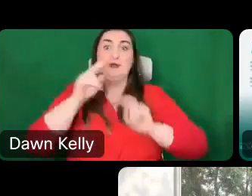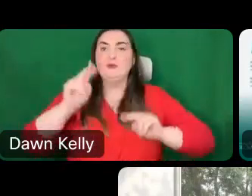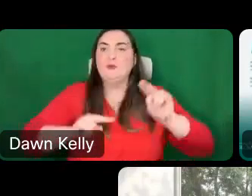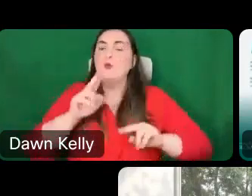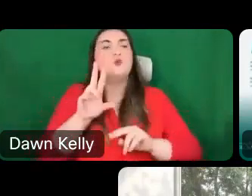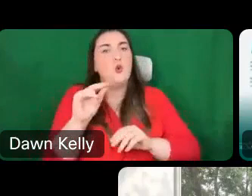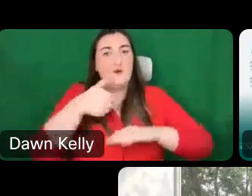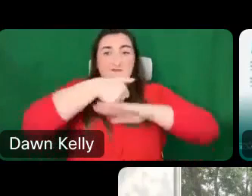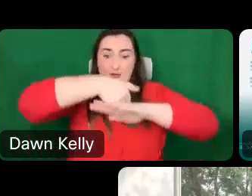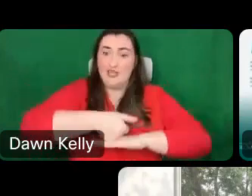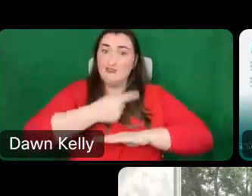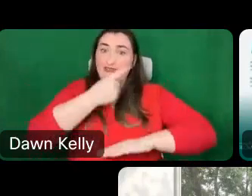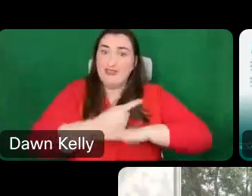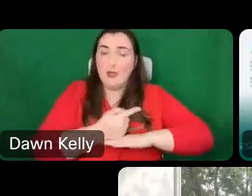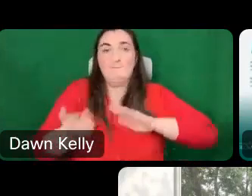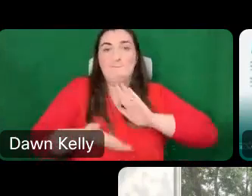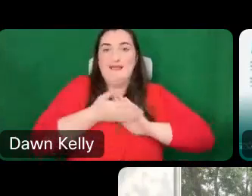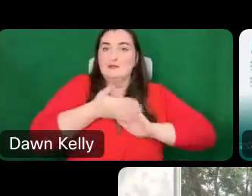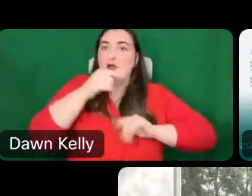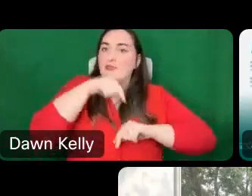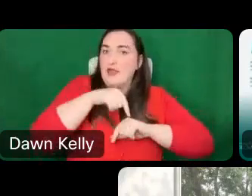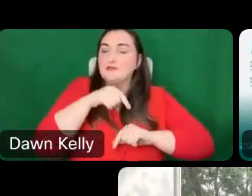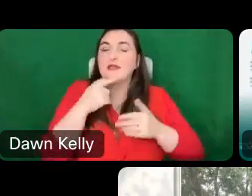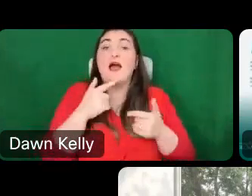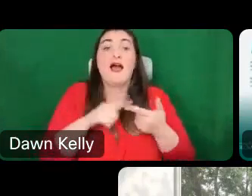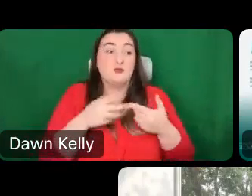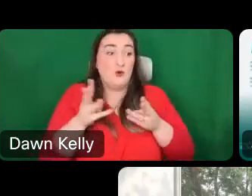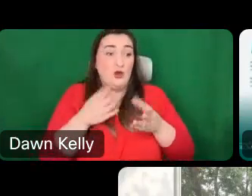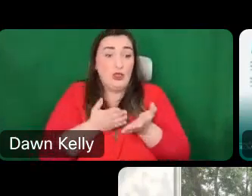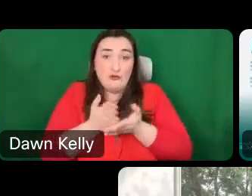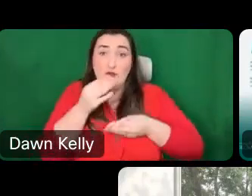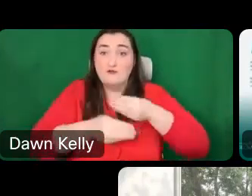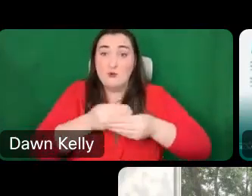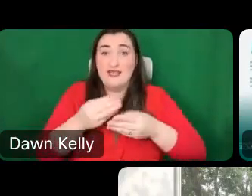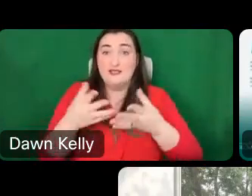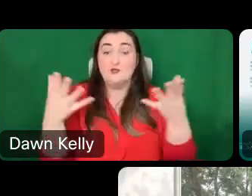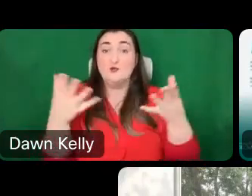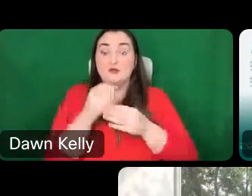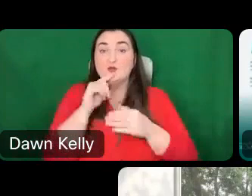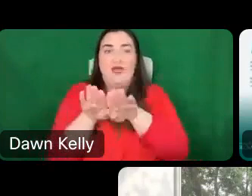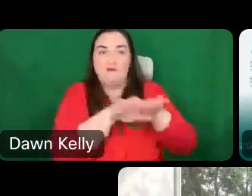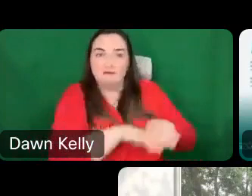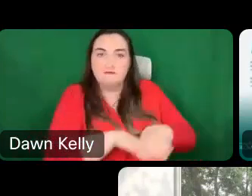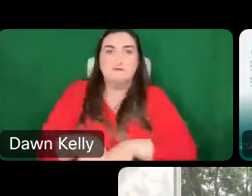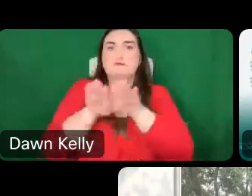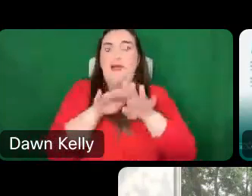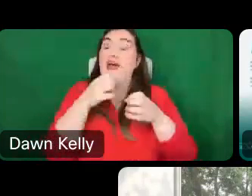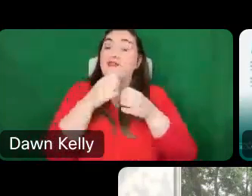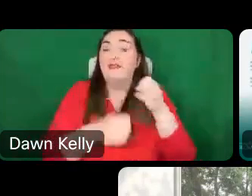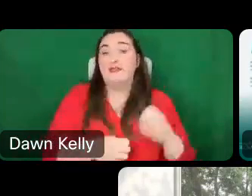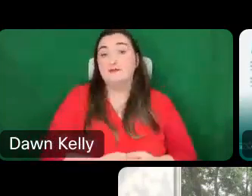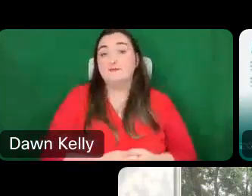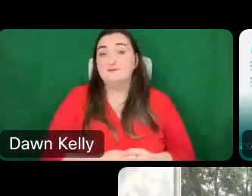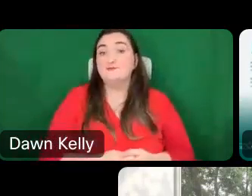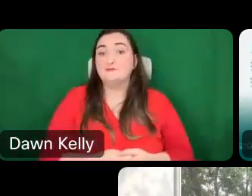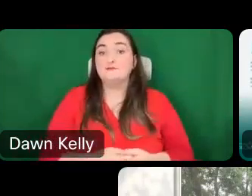already there, and this is us working through the processes together so that we have consistency at the end. Okay, that's I suppose really